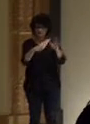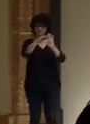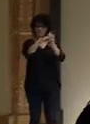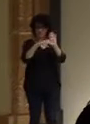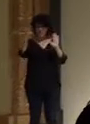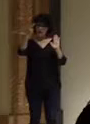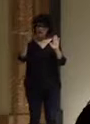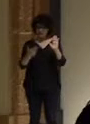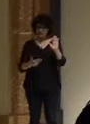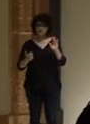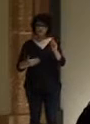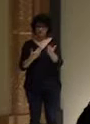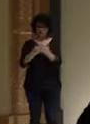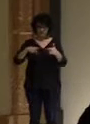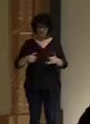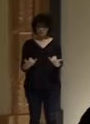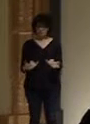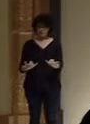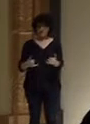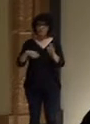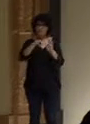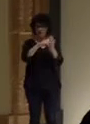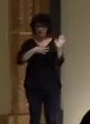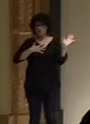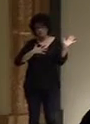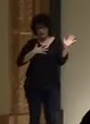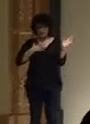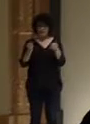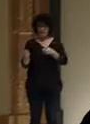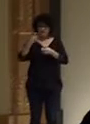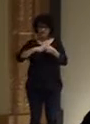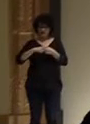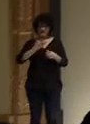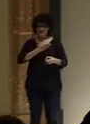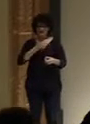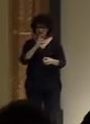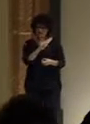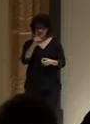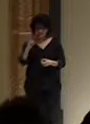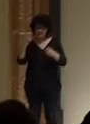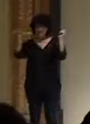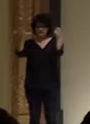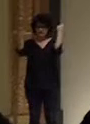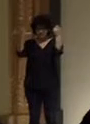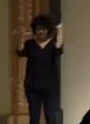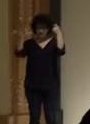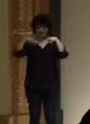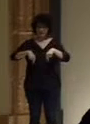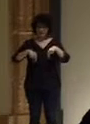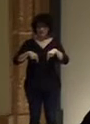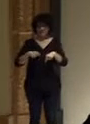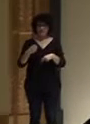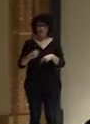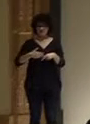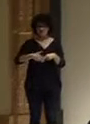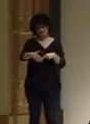The dance program is presented in partnership with the DDD Festival, and the theater program was built with different partners in the city, giving